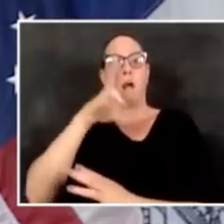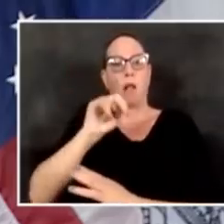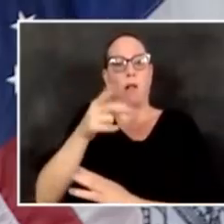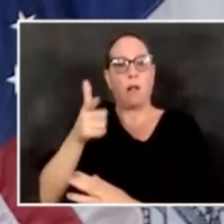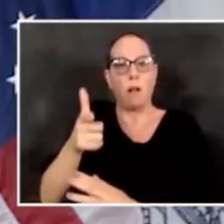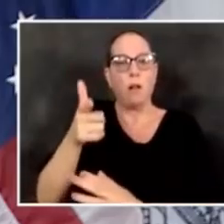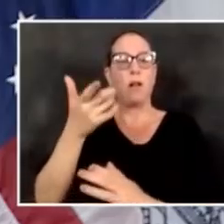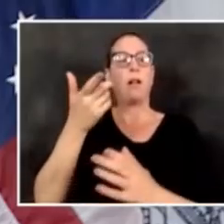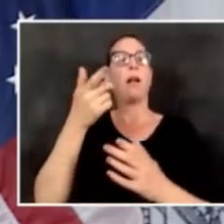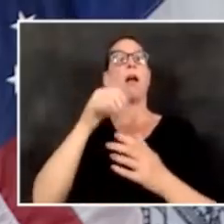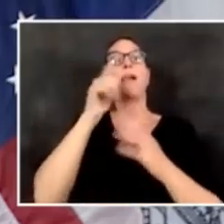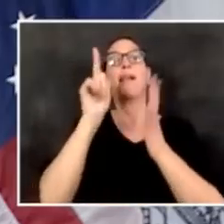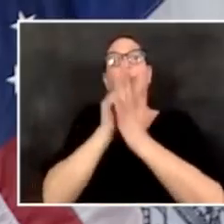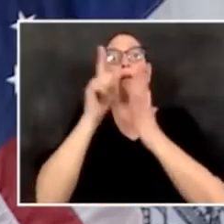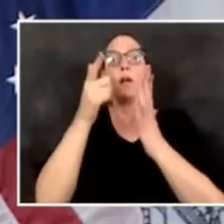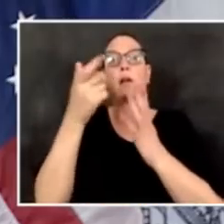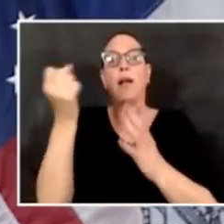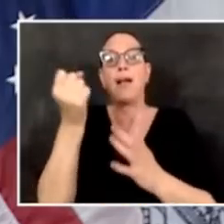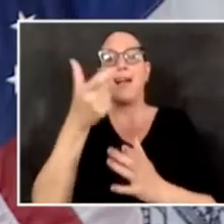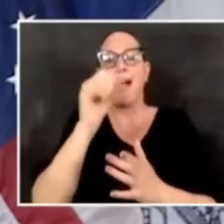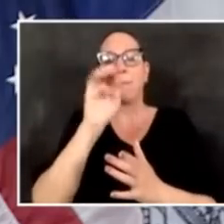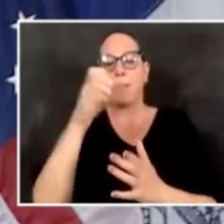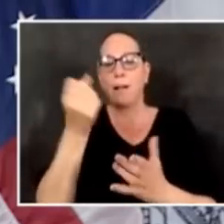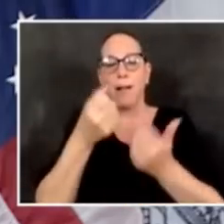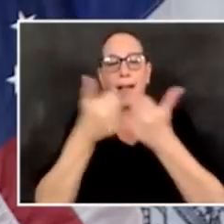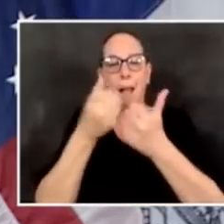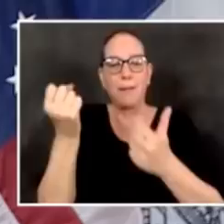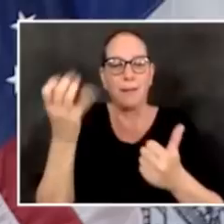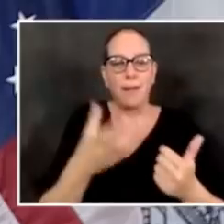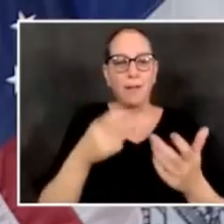force, thankfully without any loss of life.